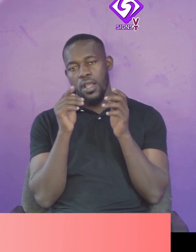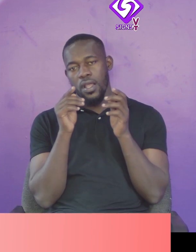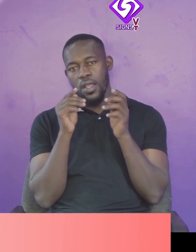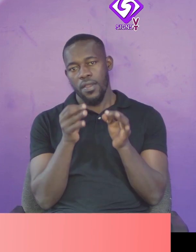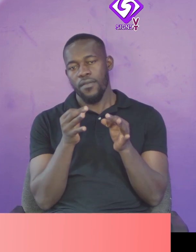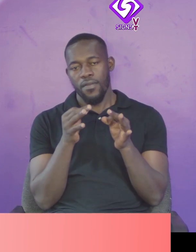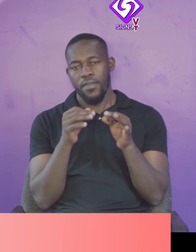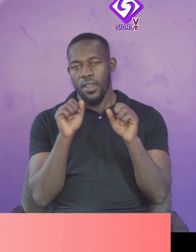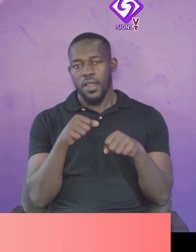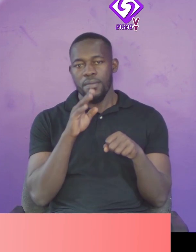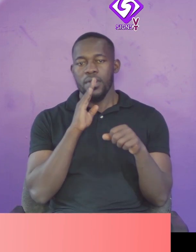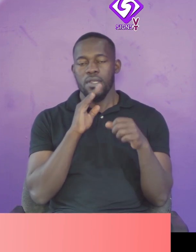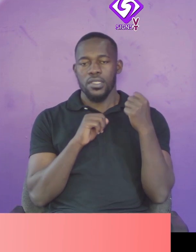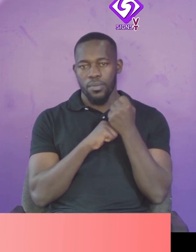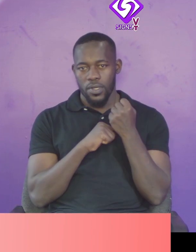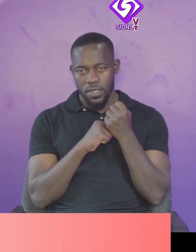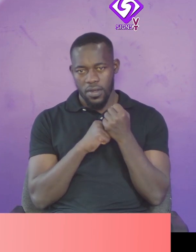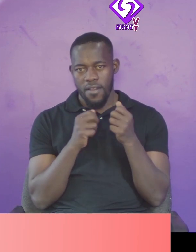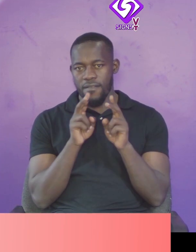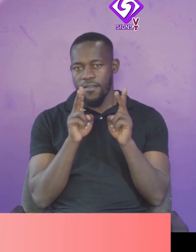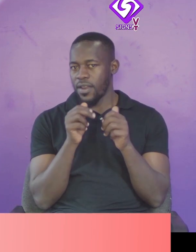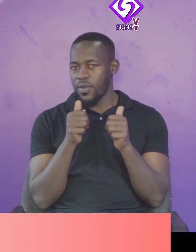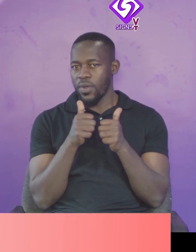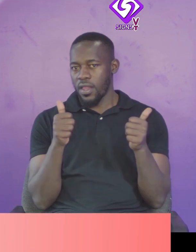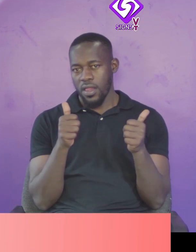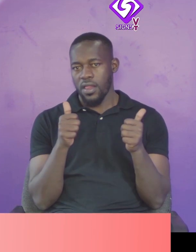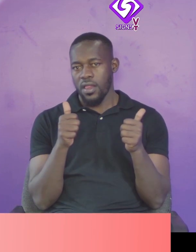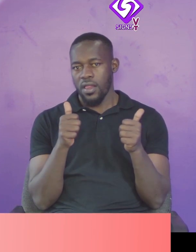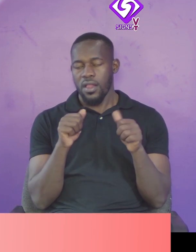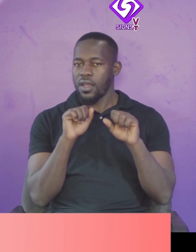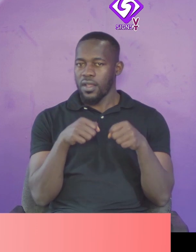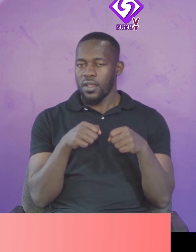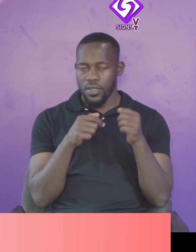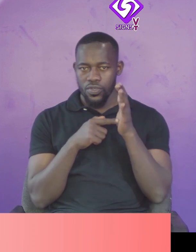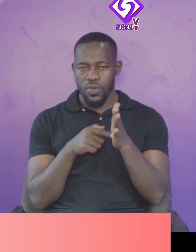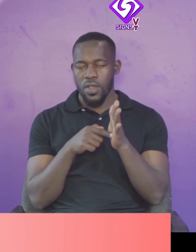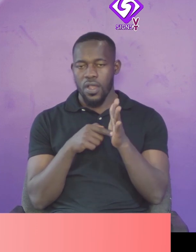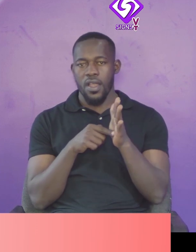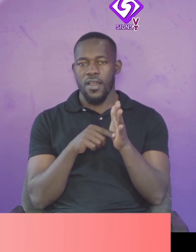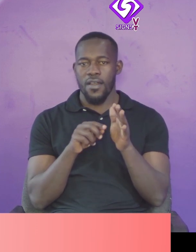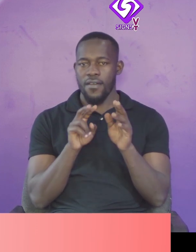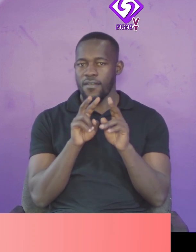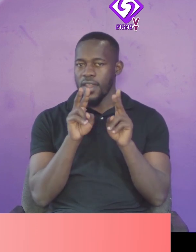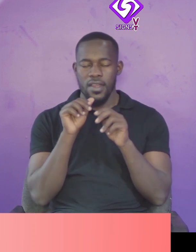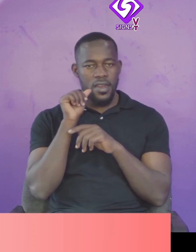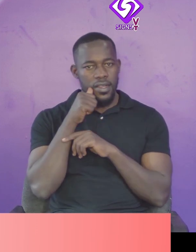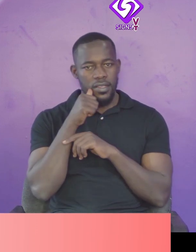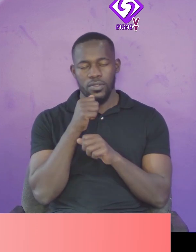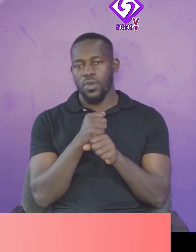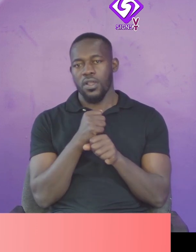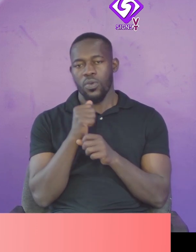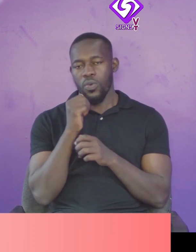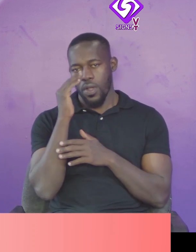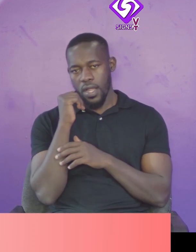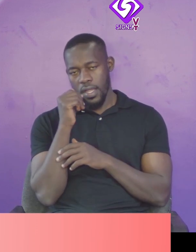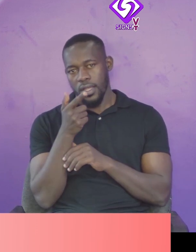they can be supported very well, they can show a very wonderful performance. Because looking at